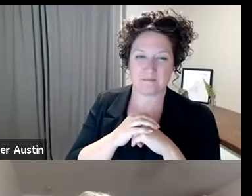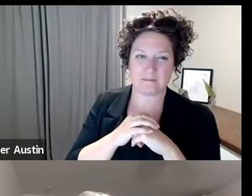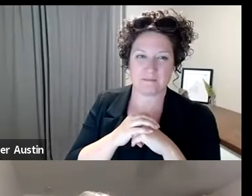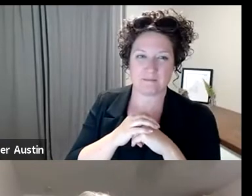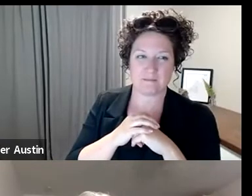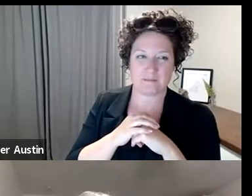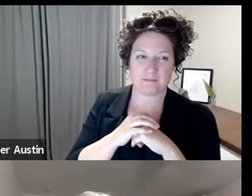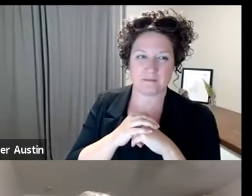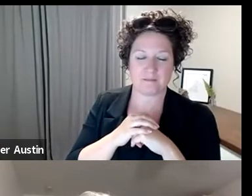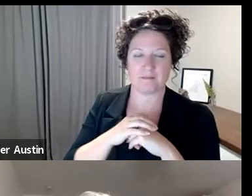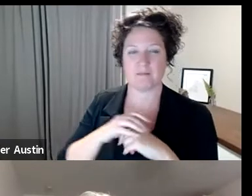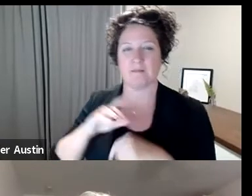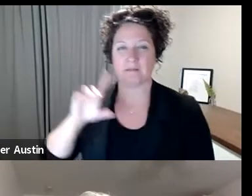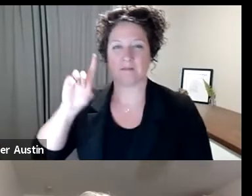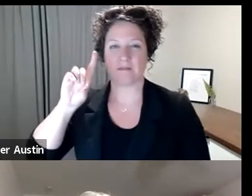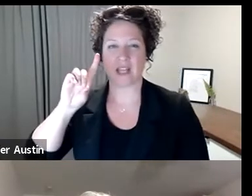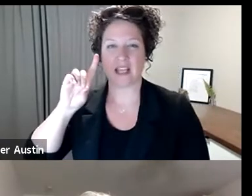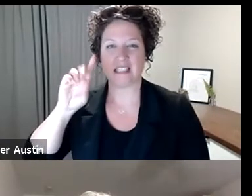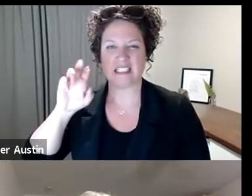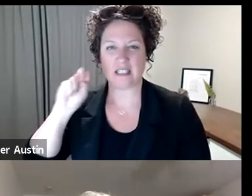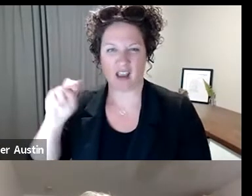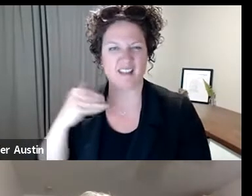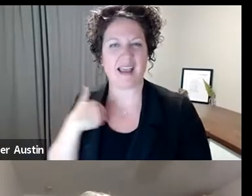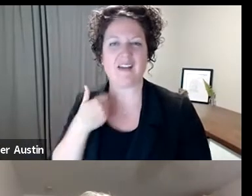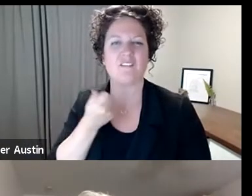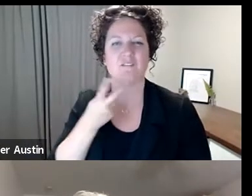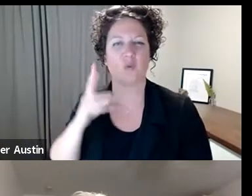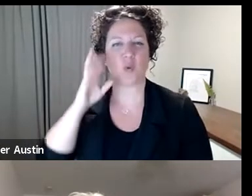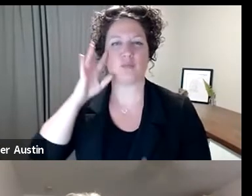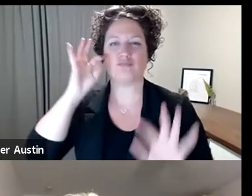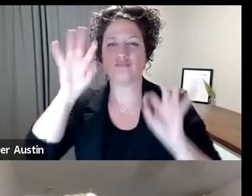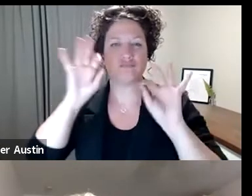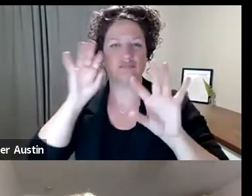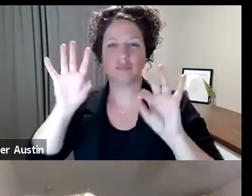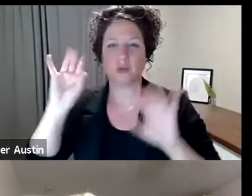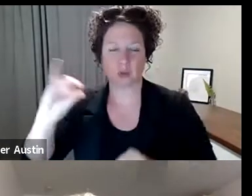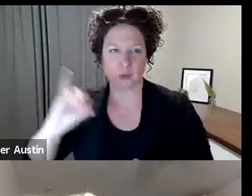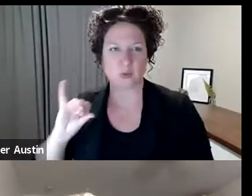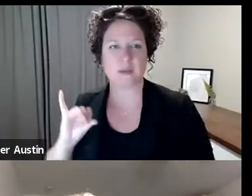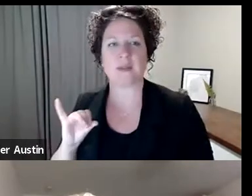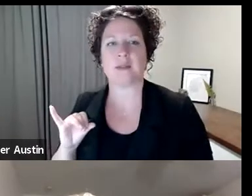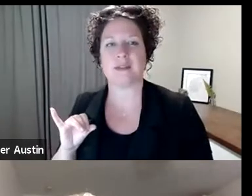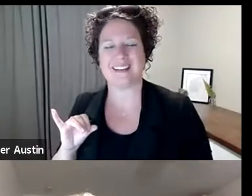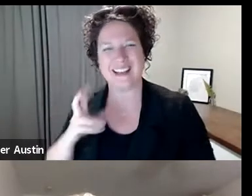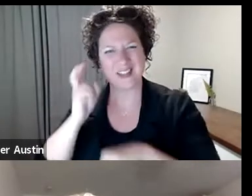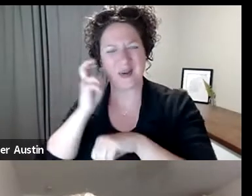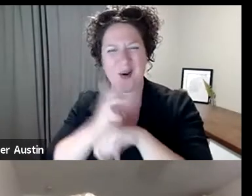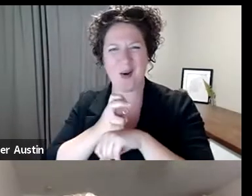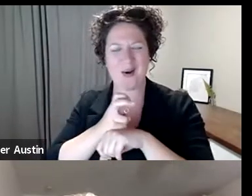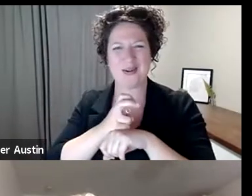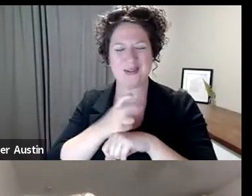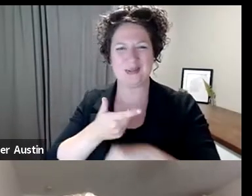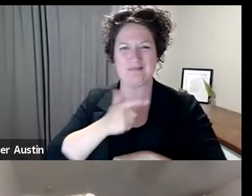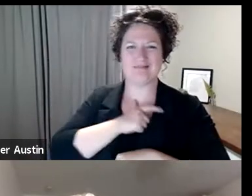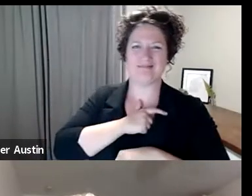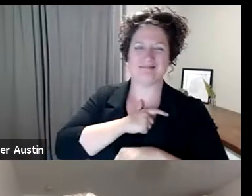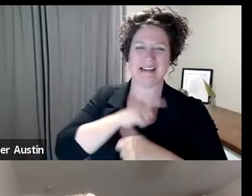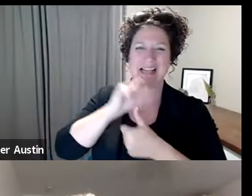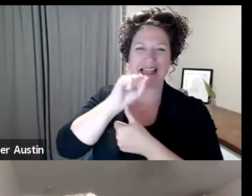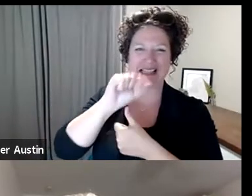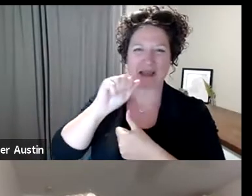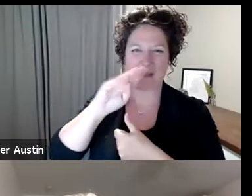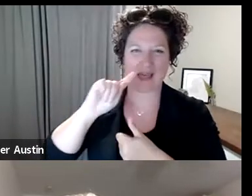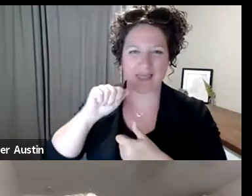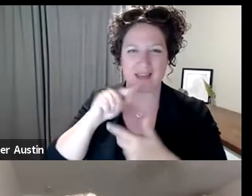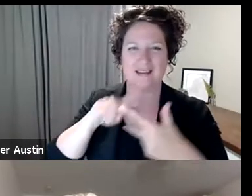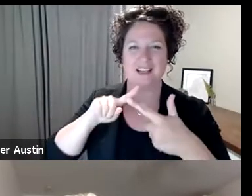I have a few thoughts to contribute as well. I mean, it's hard to go after Samantha and Jenny have outlined such